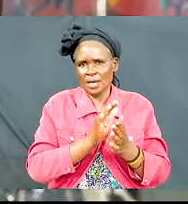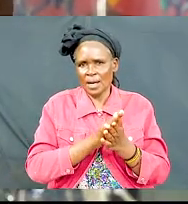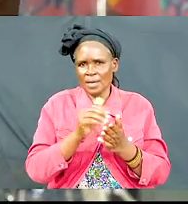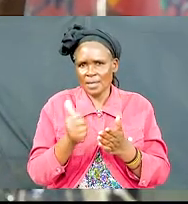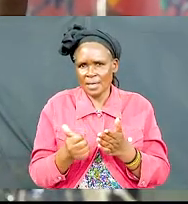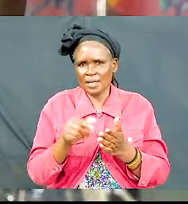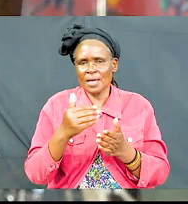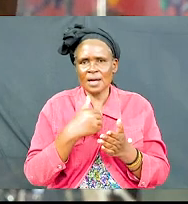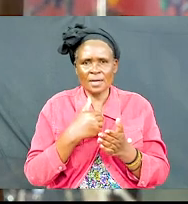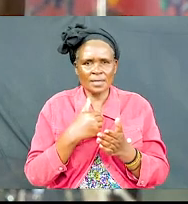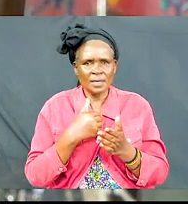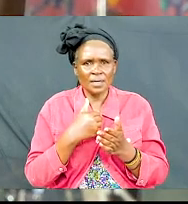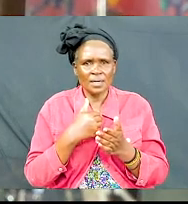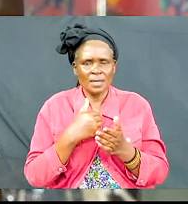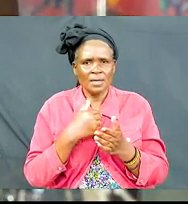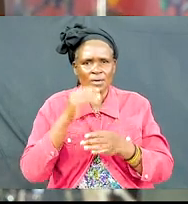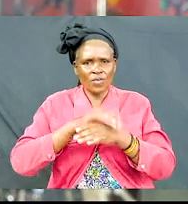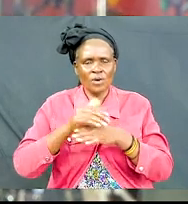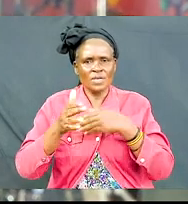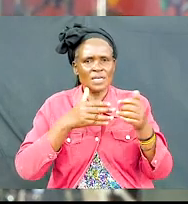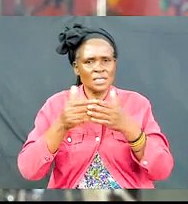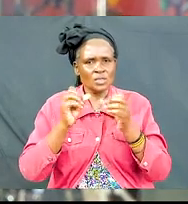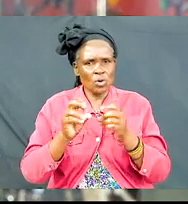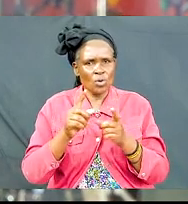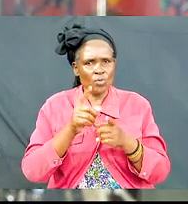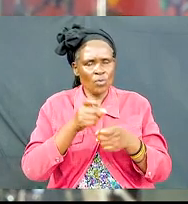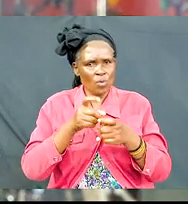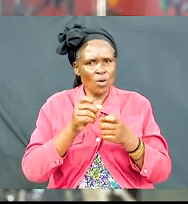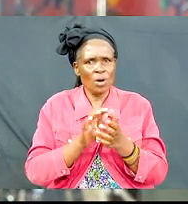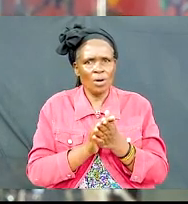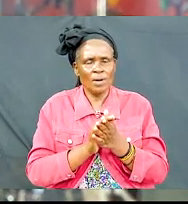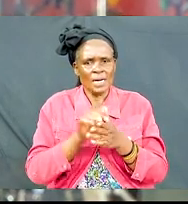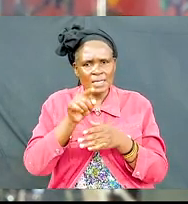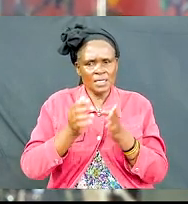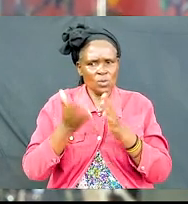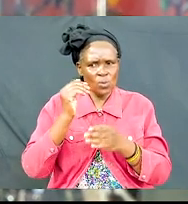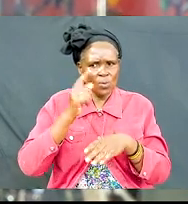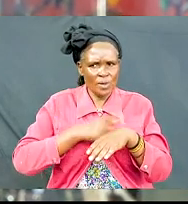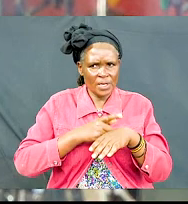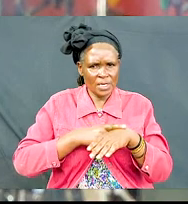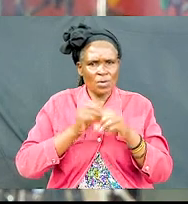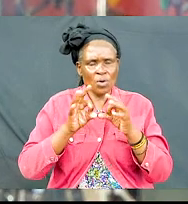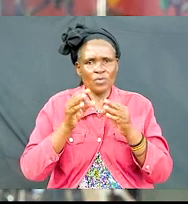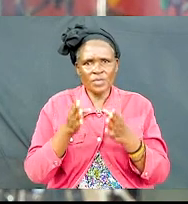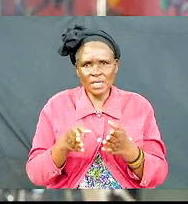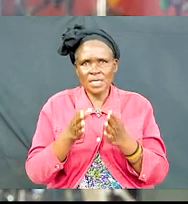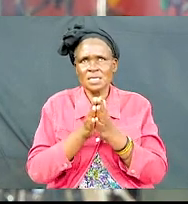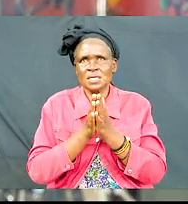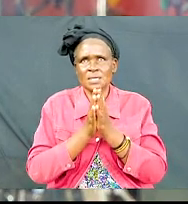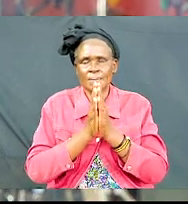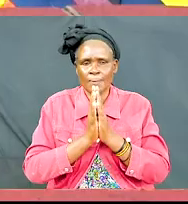had dealt him the final blow. This was a time of deep grief and